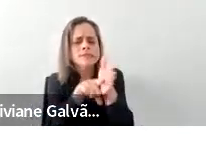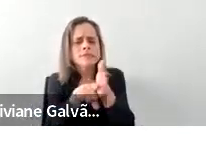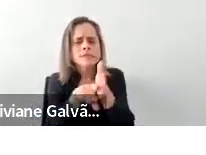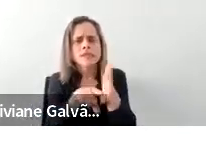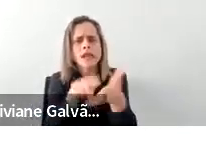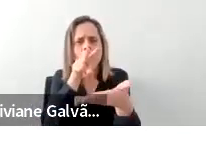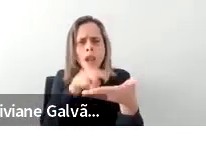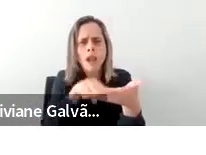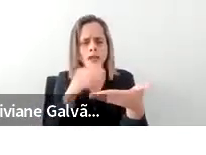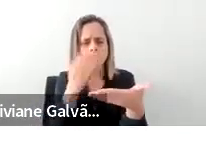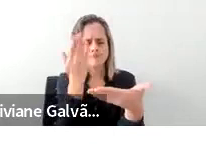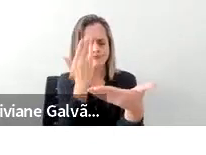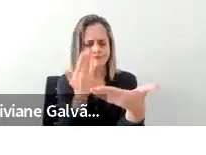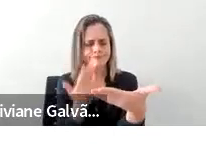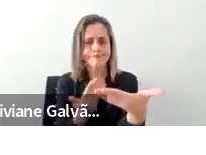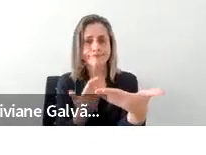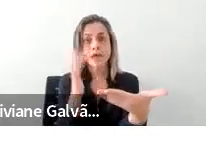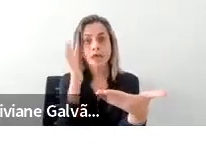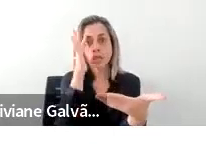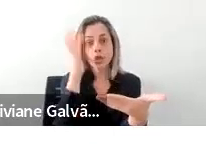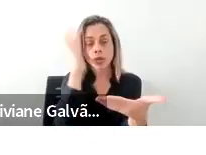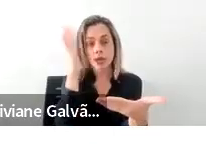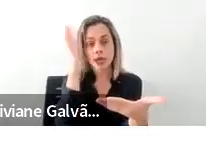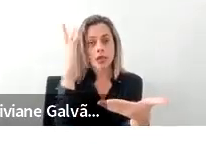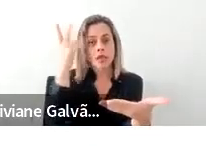Marxism, and he's very